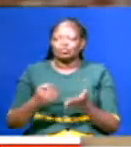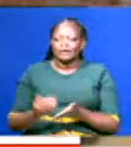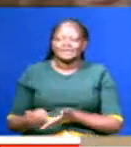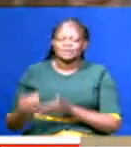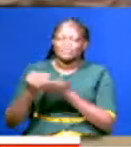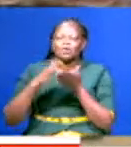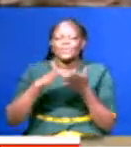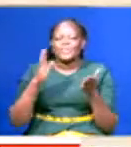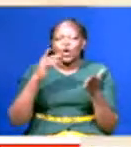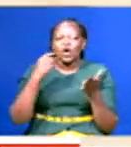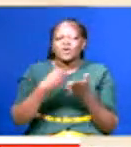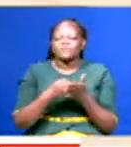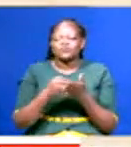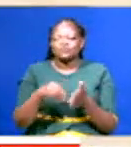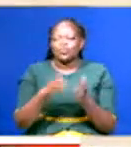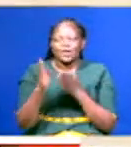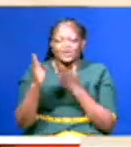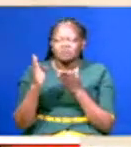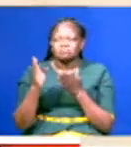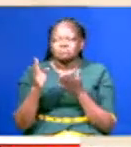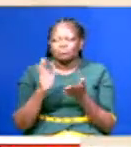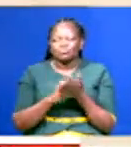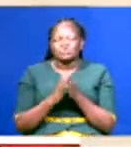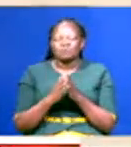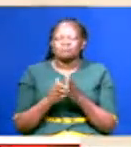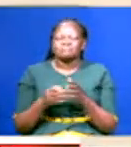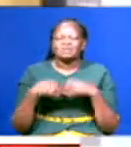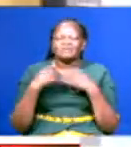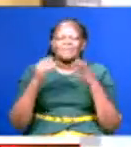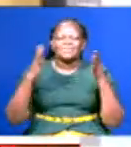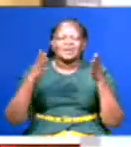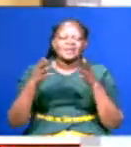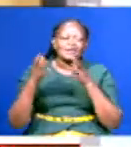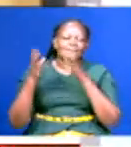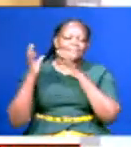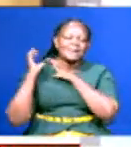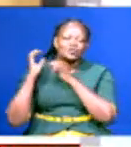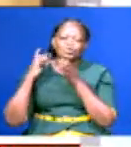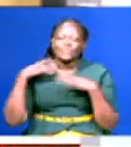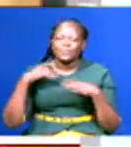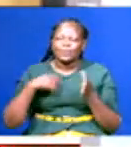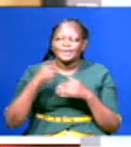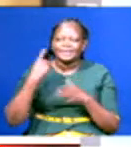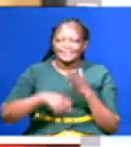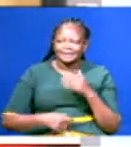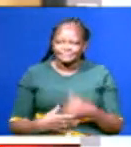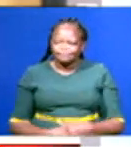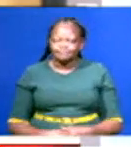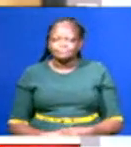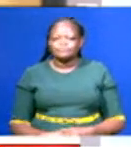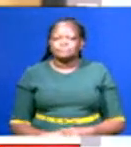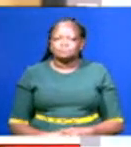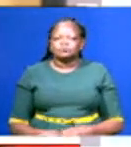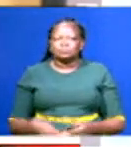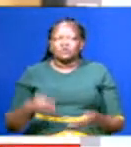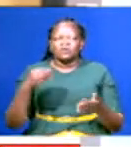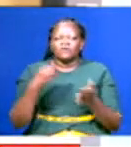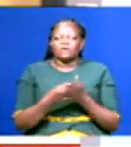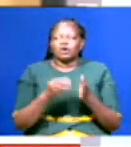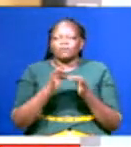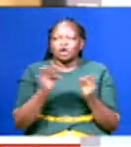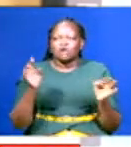country without burdening the taxpayer with tax increases. A lot of time they are refined for a long period of time during